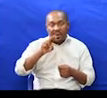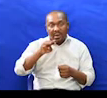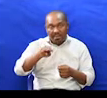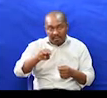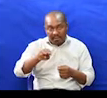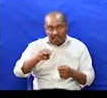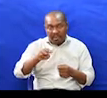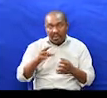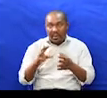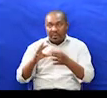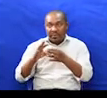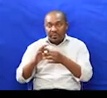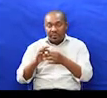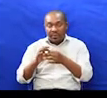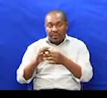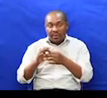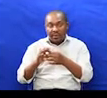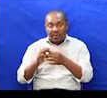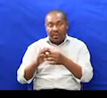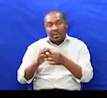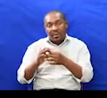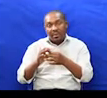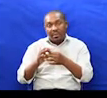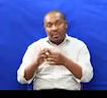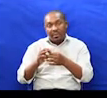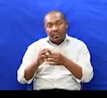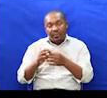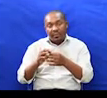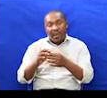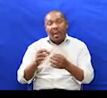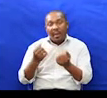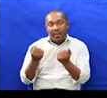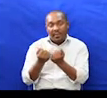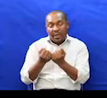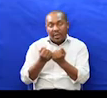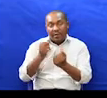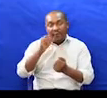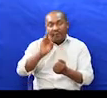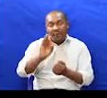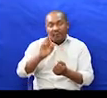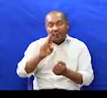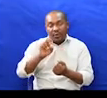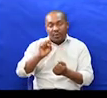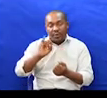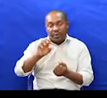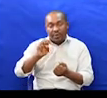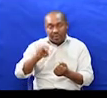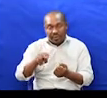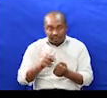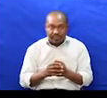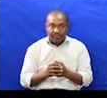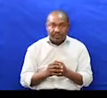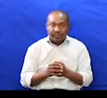form helium, undergo nuclear fusion. Undergo nuclear fusion. So